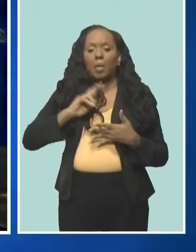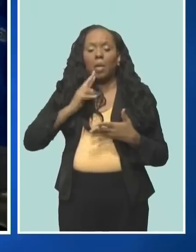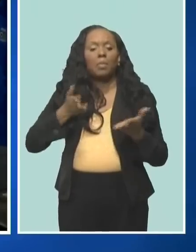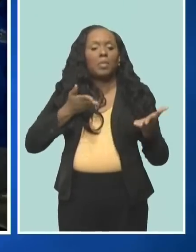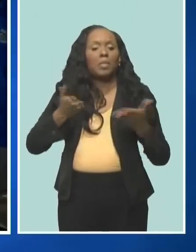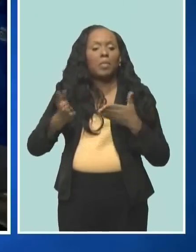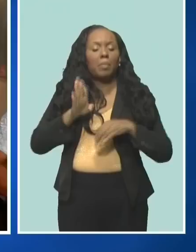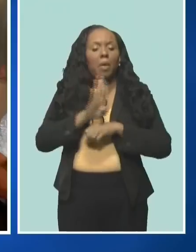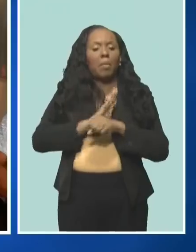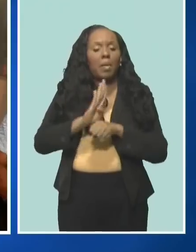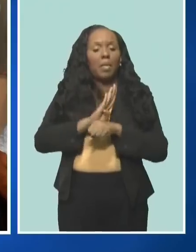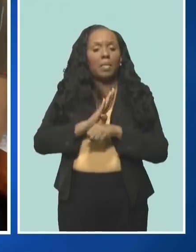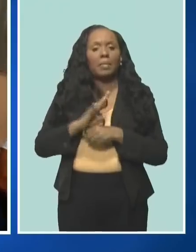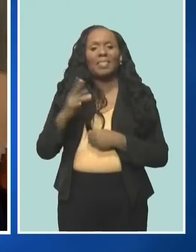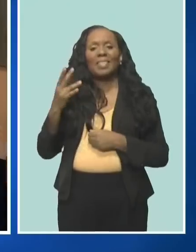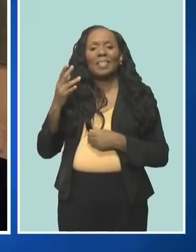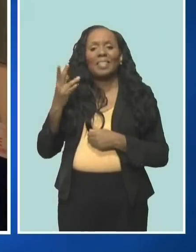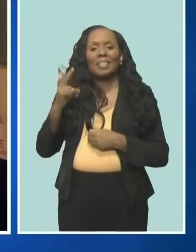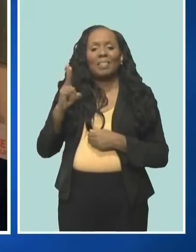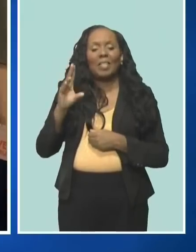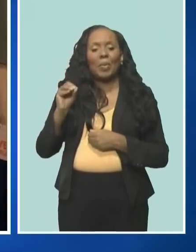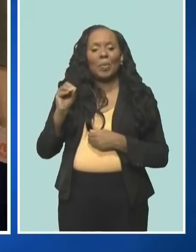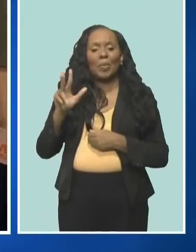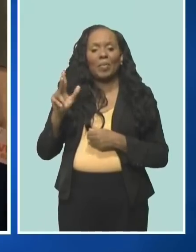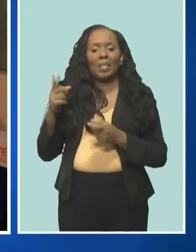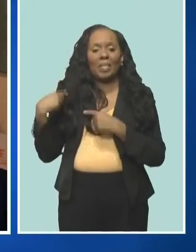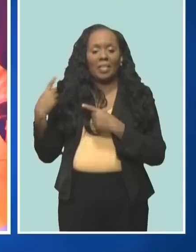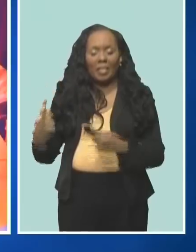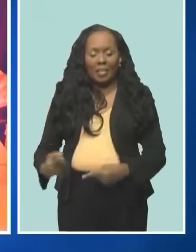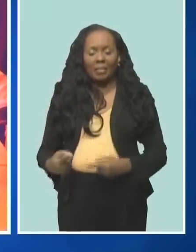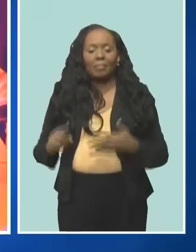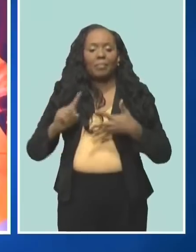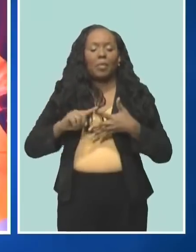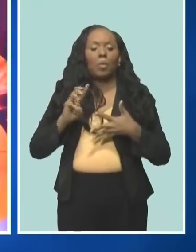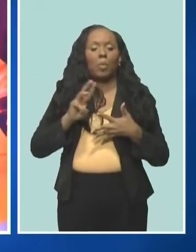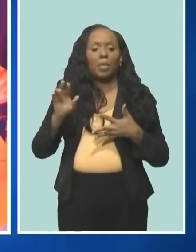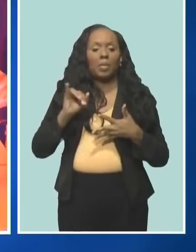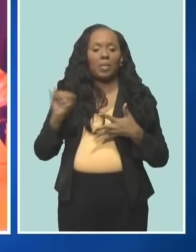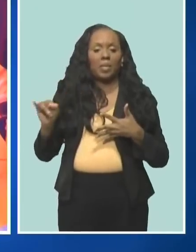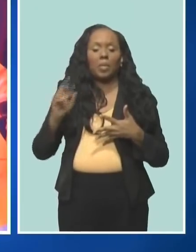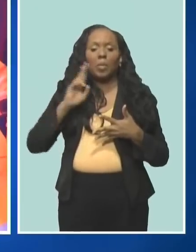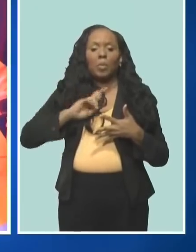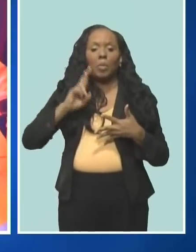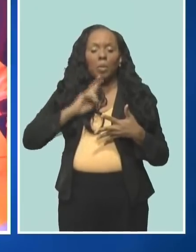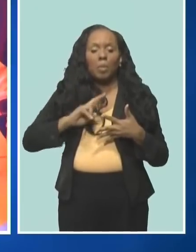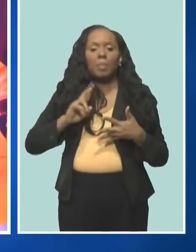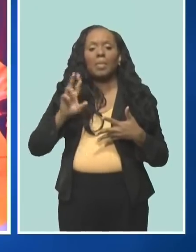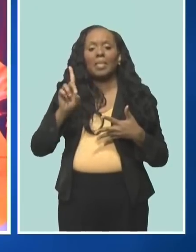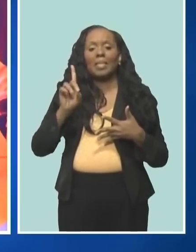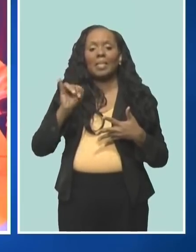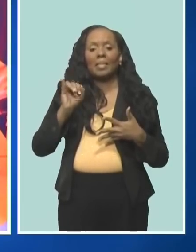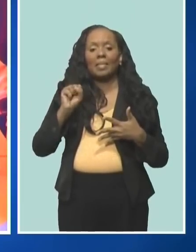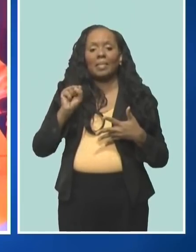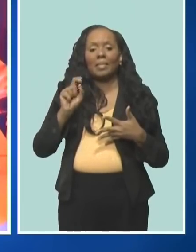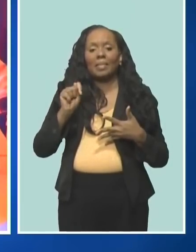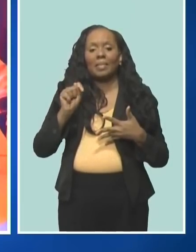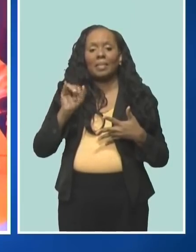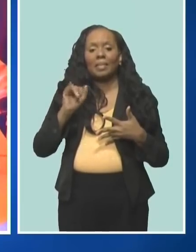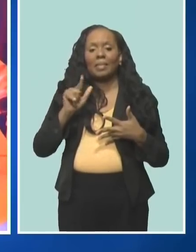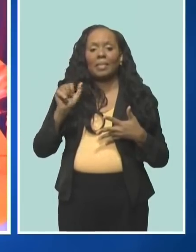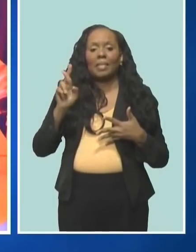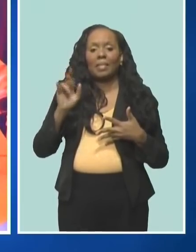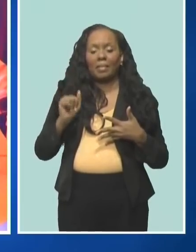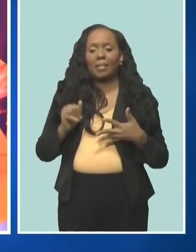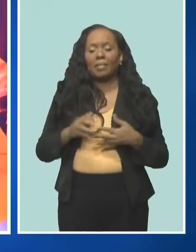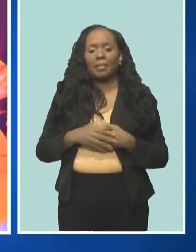1703, and West Indies Rum Distillery, featuring Stades and Planterway rums. As the birthplace of rum, this